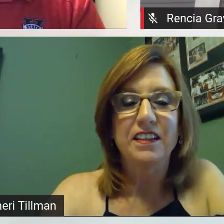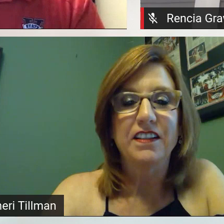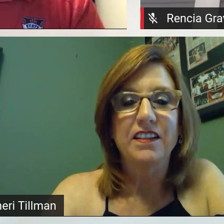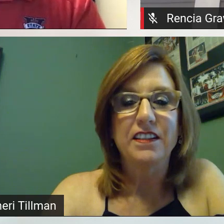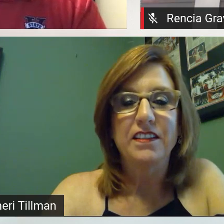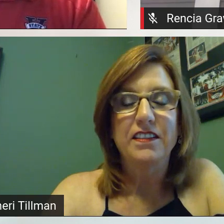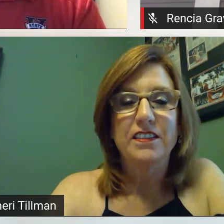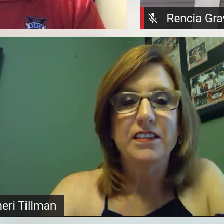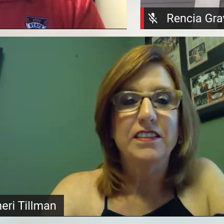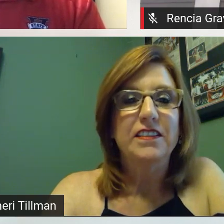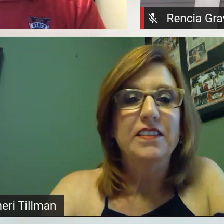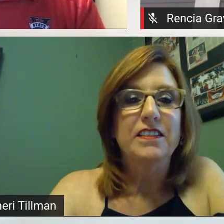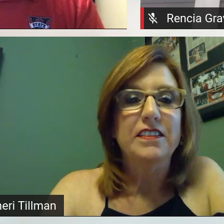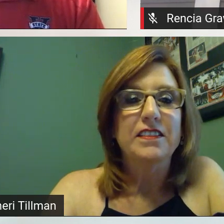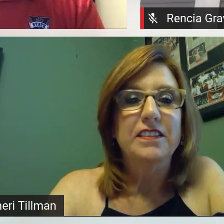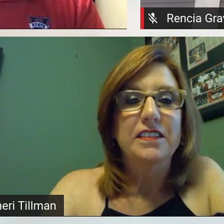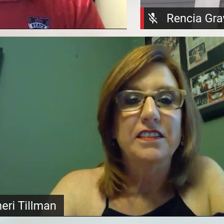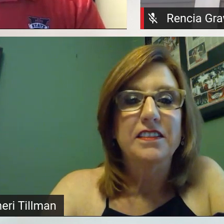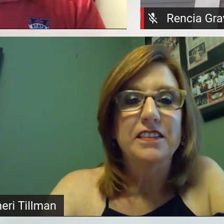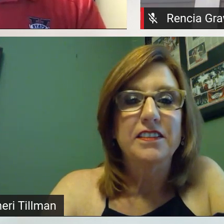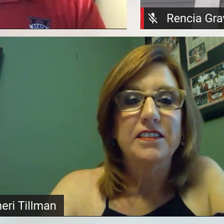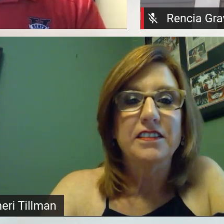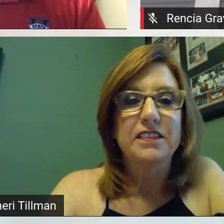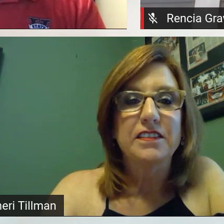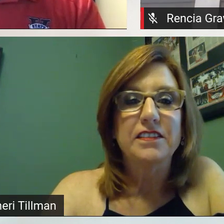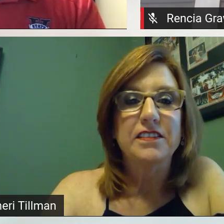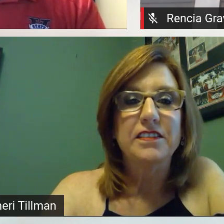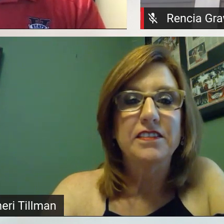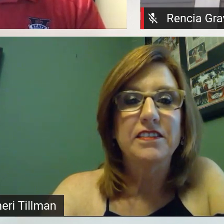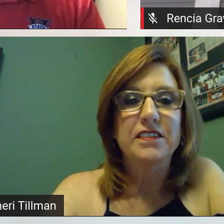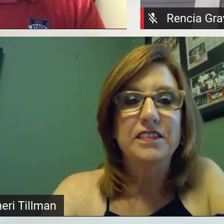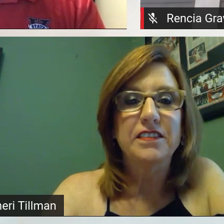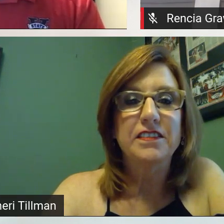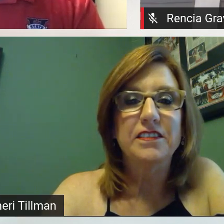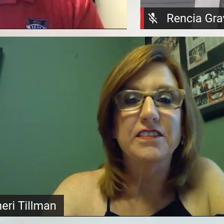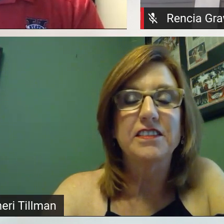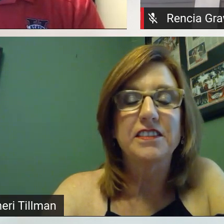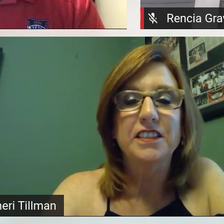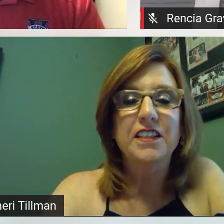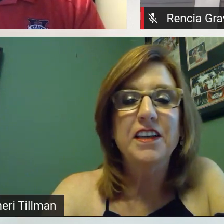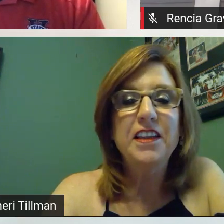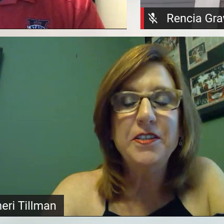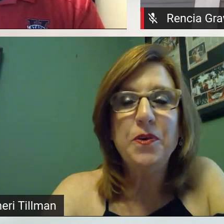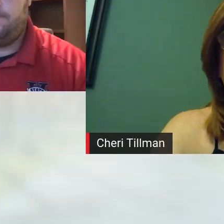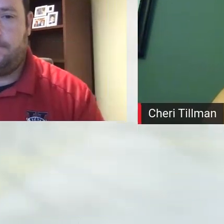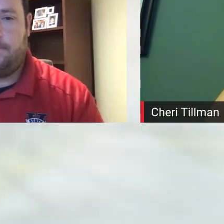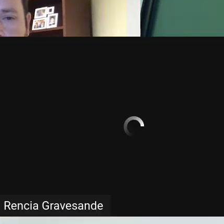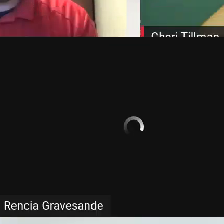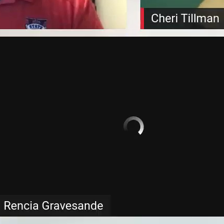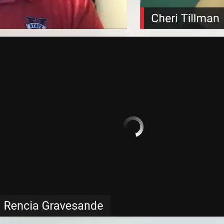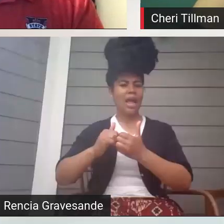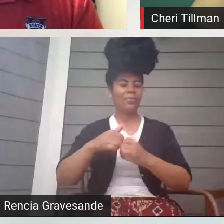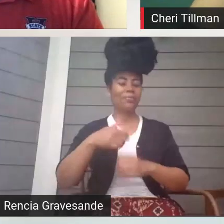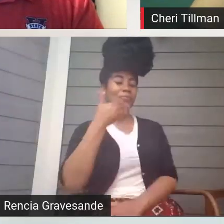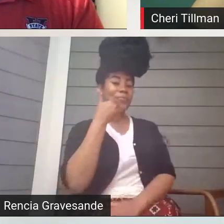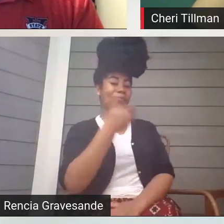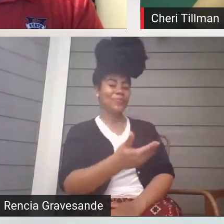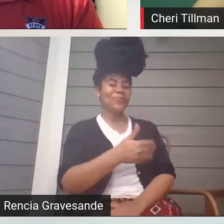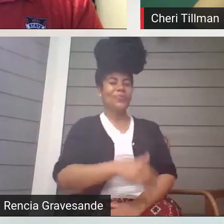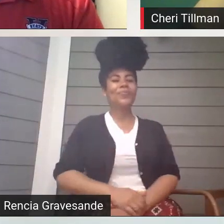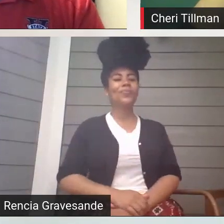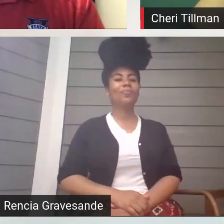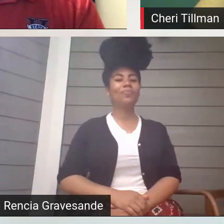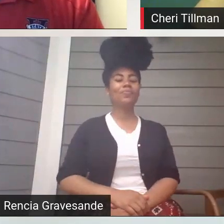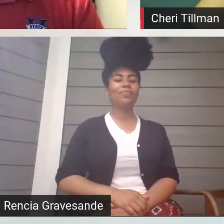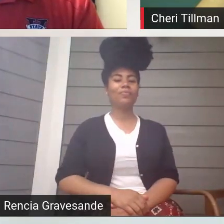bit about how does the academic advising relationship evolve over that first year? Thanks, Rob.